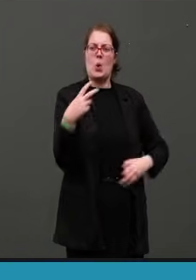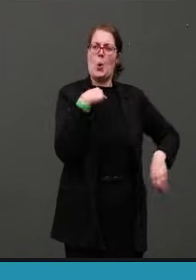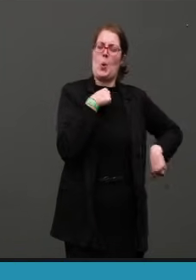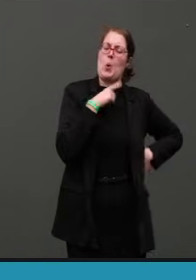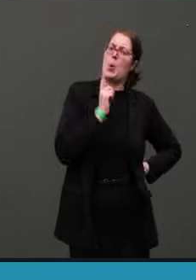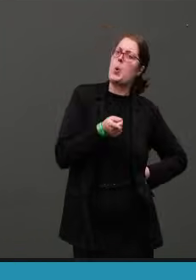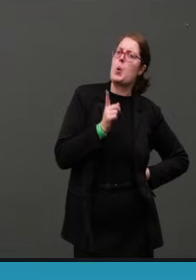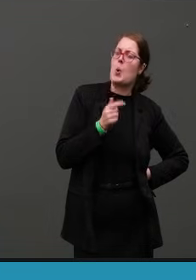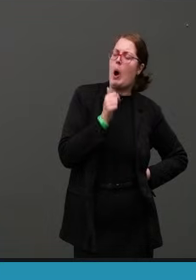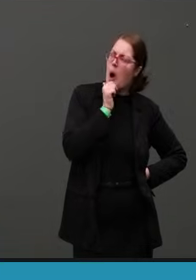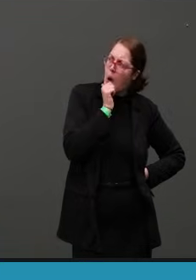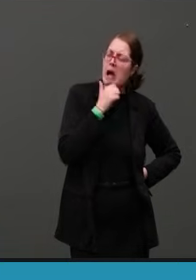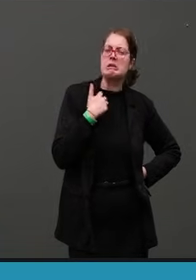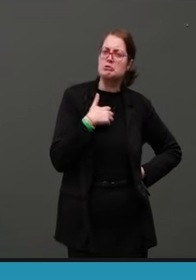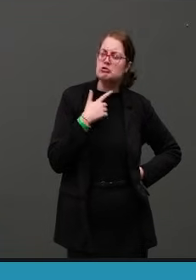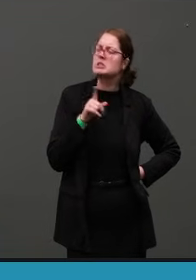talking.